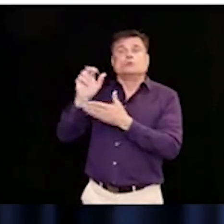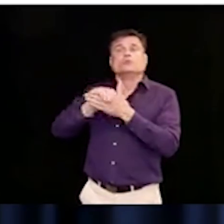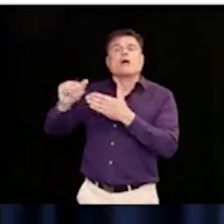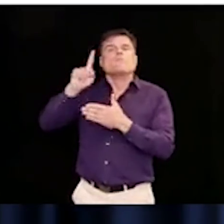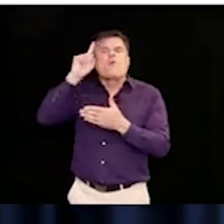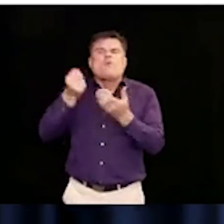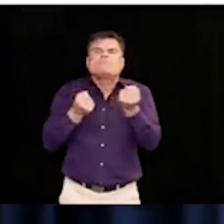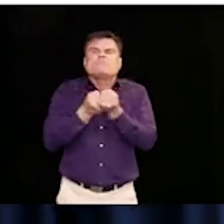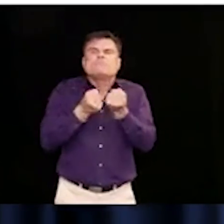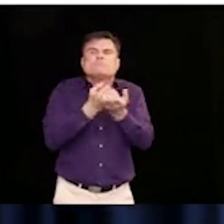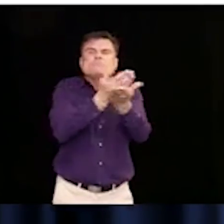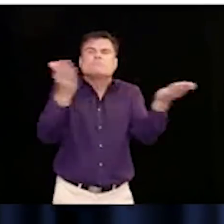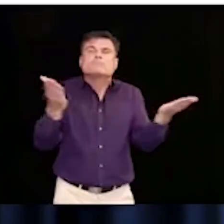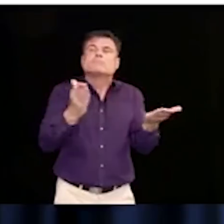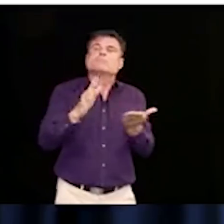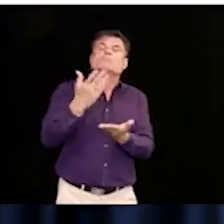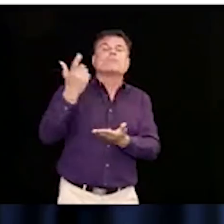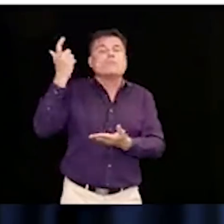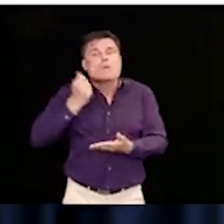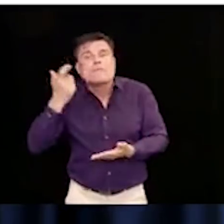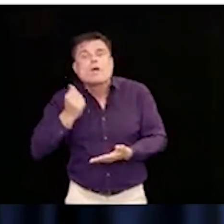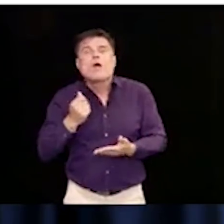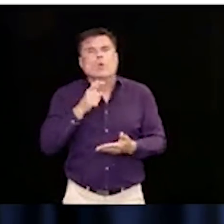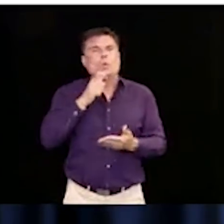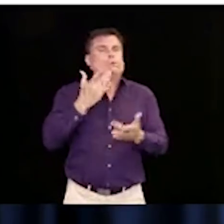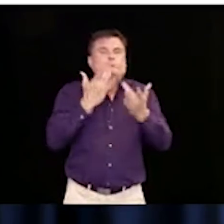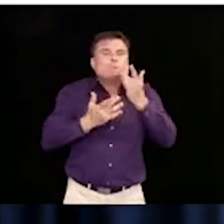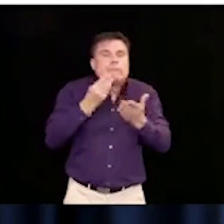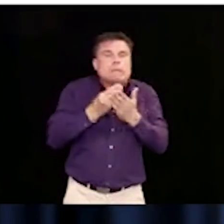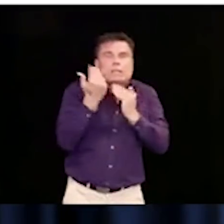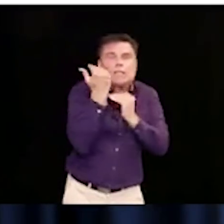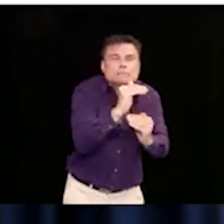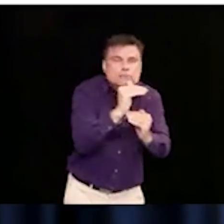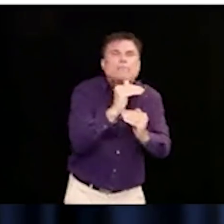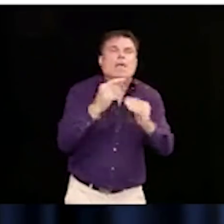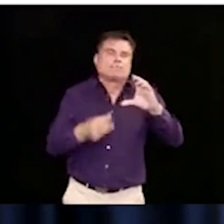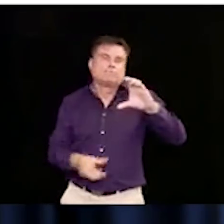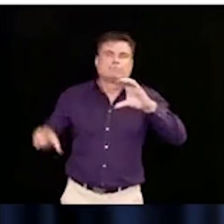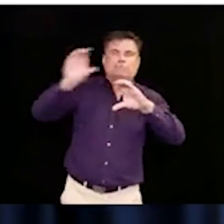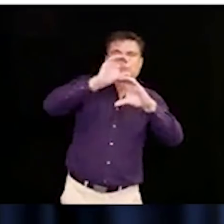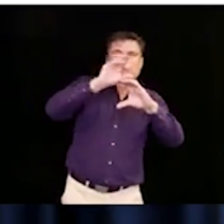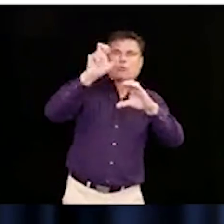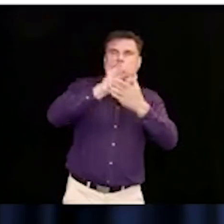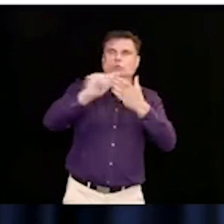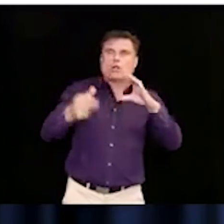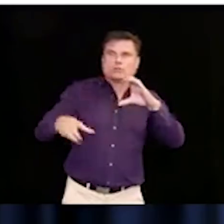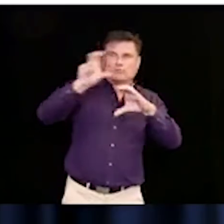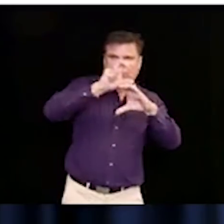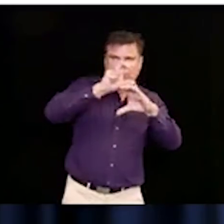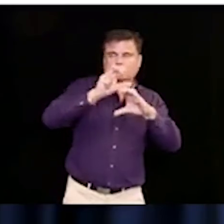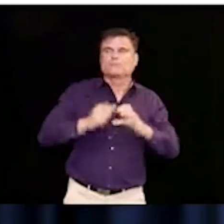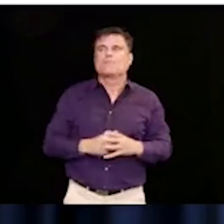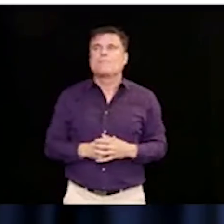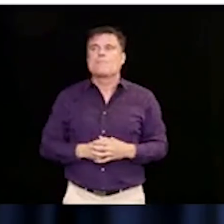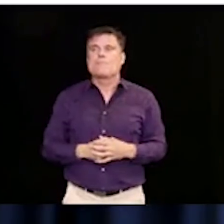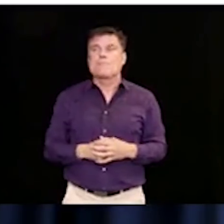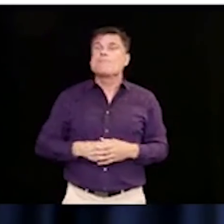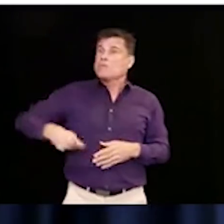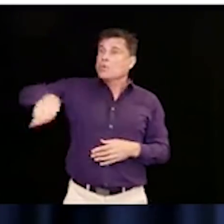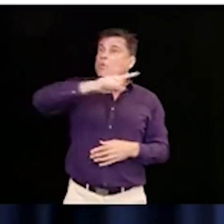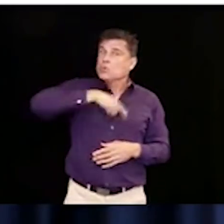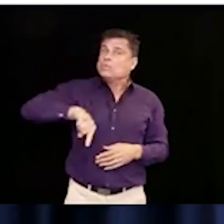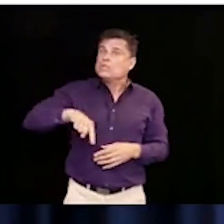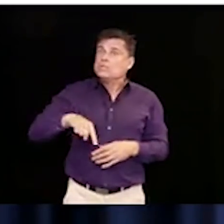emergency support payment for those on income and disability assistance, including low-income seniors. We gave